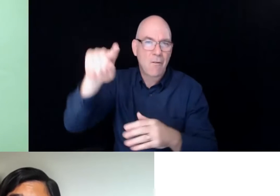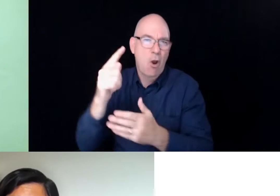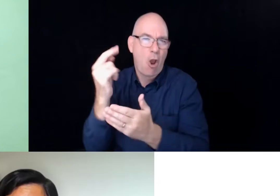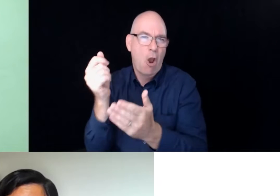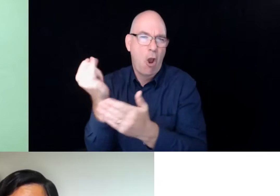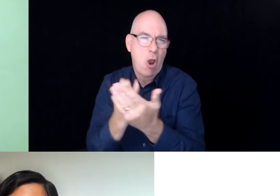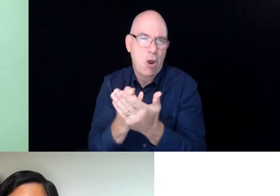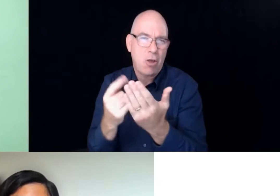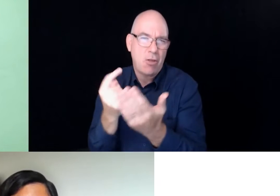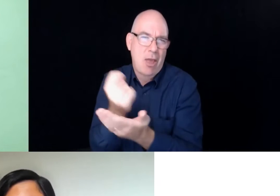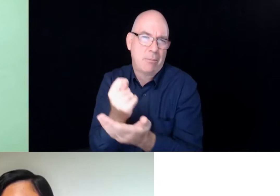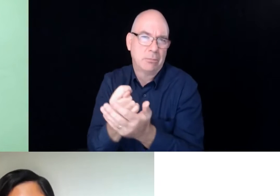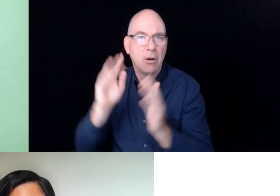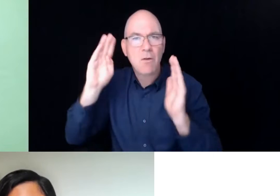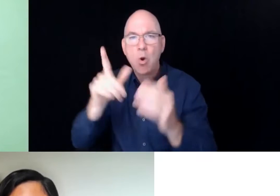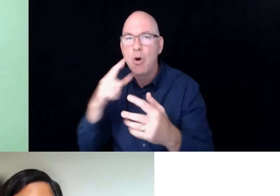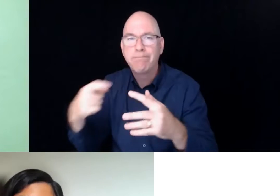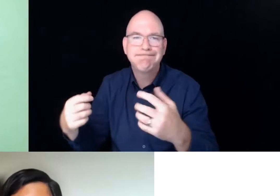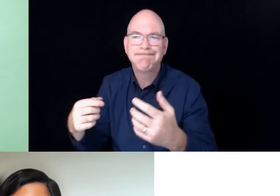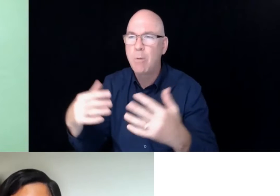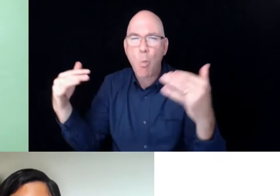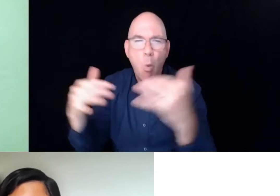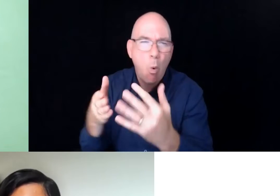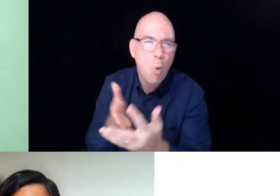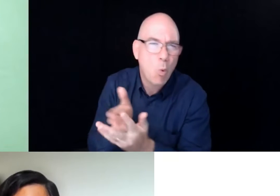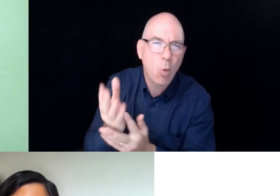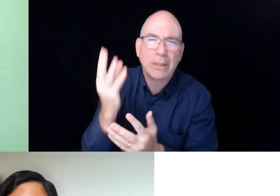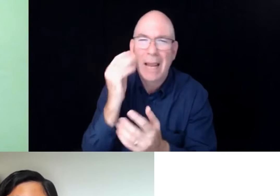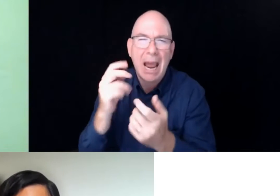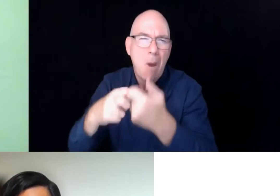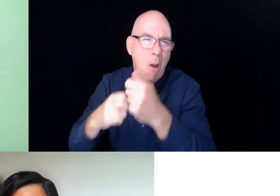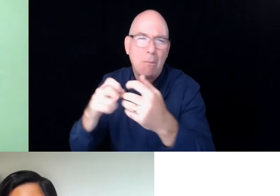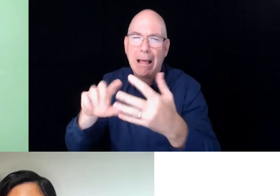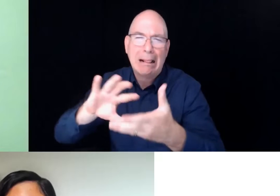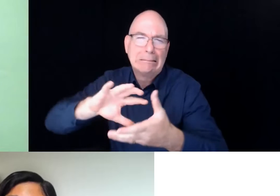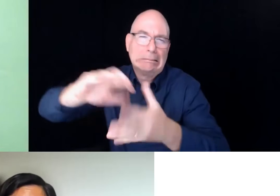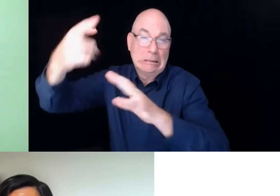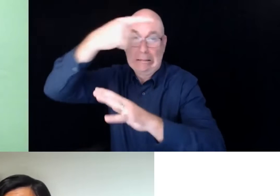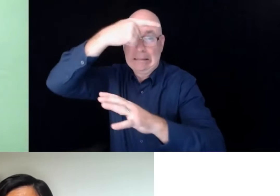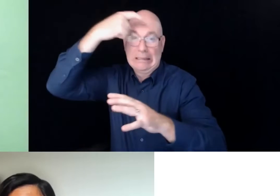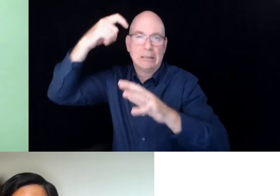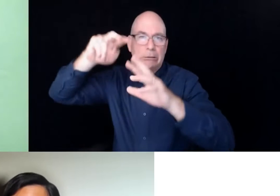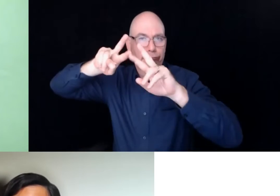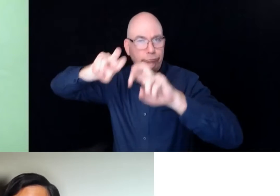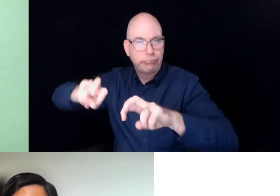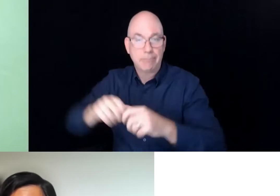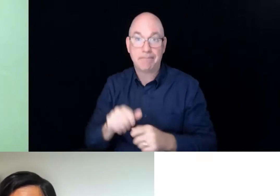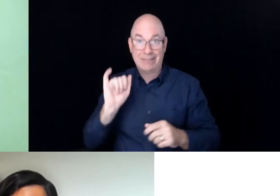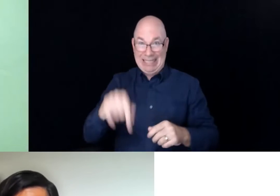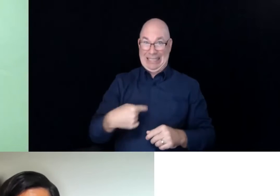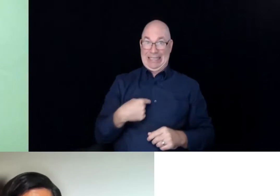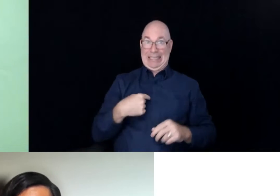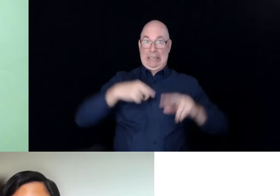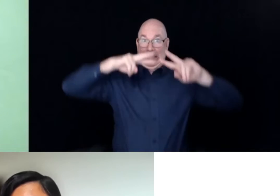of conflict. I'm still very much so on that path to understanding and to unpacking this very complicated landscape of